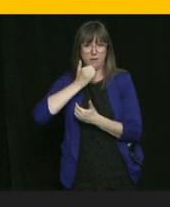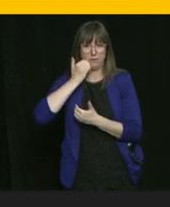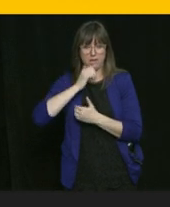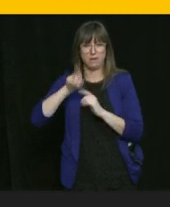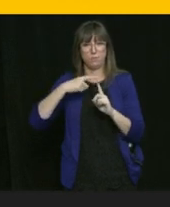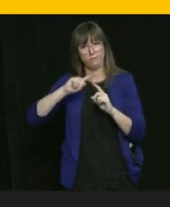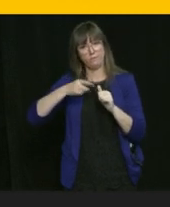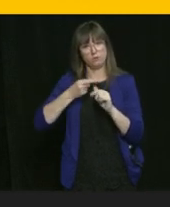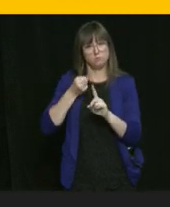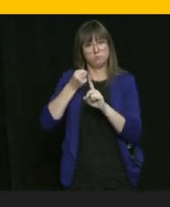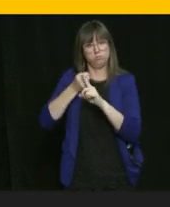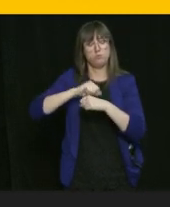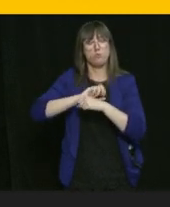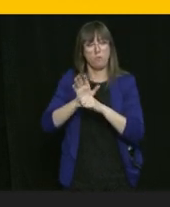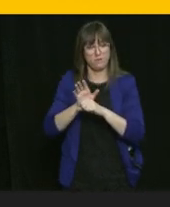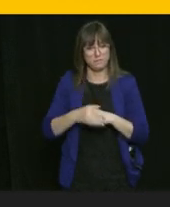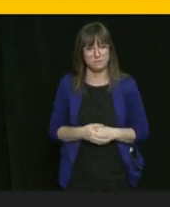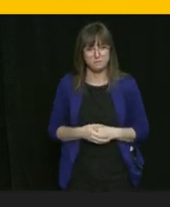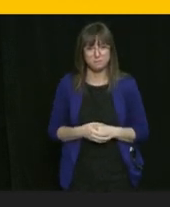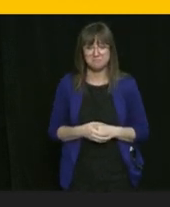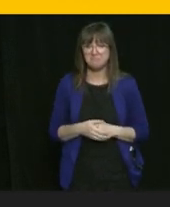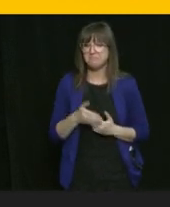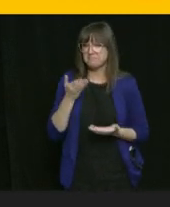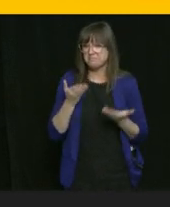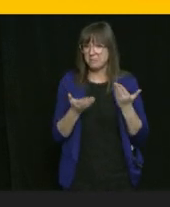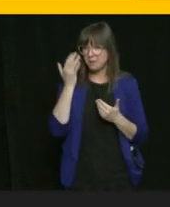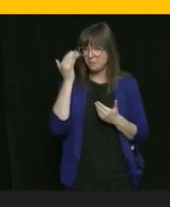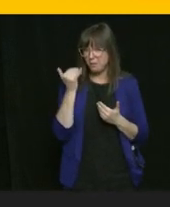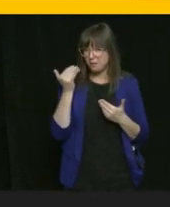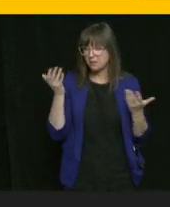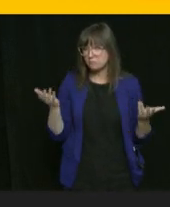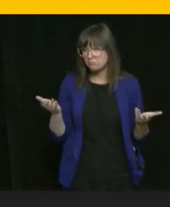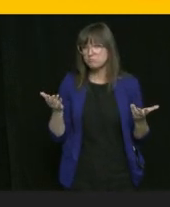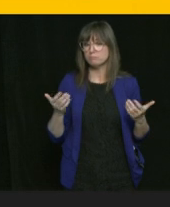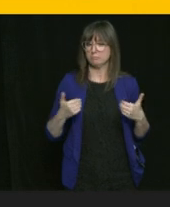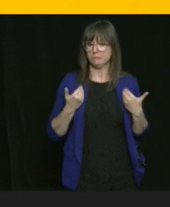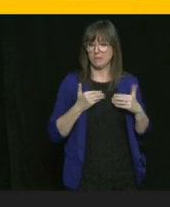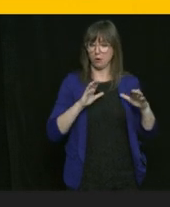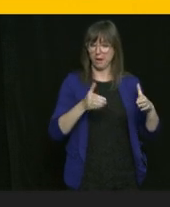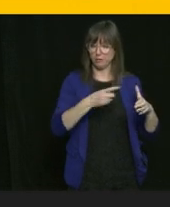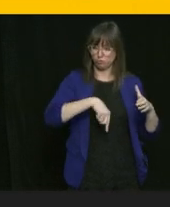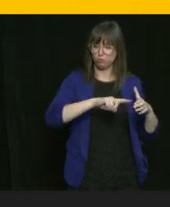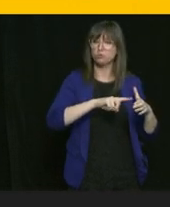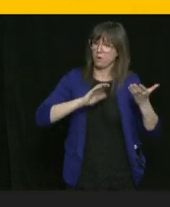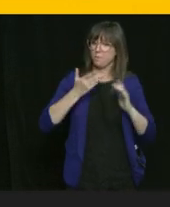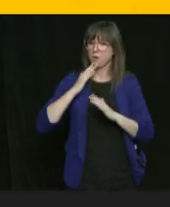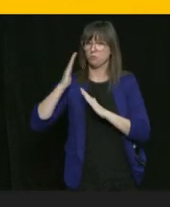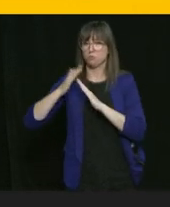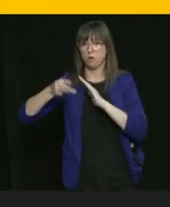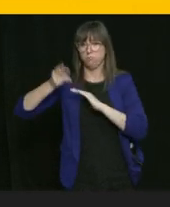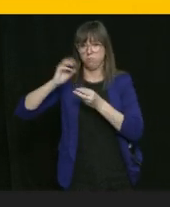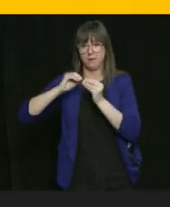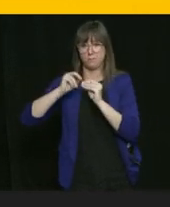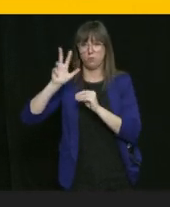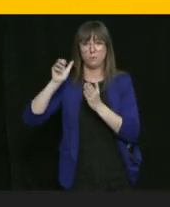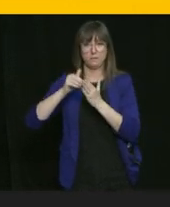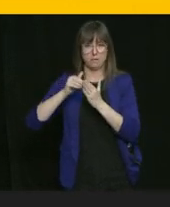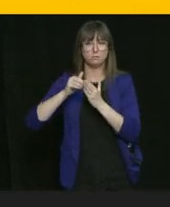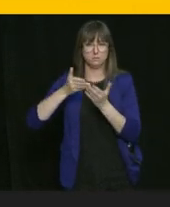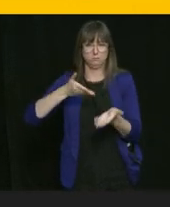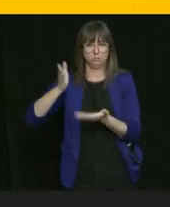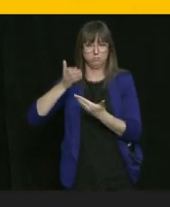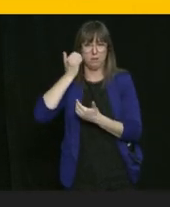wave. This may be due in part to the younger age of cases in a day, which was